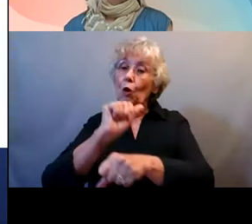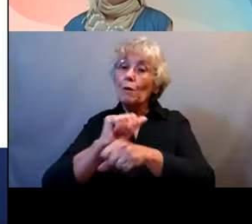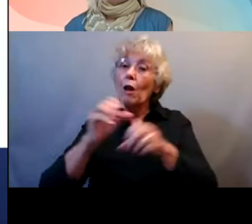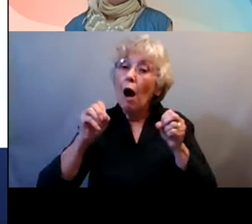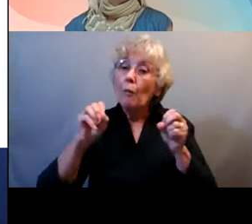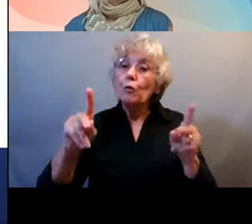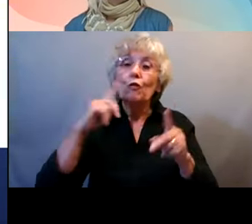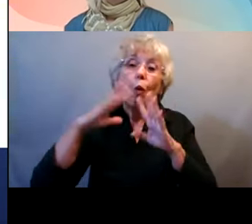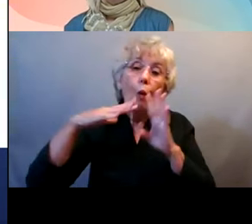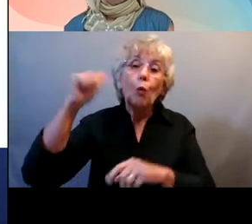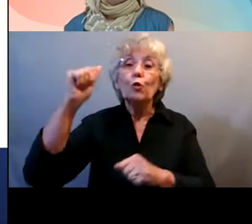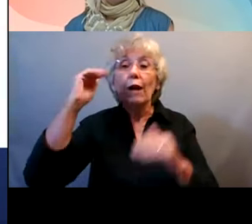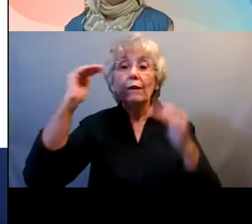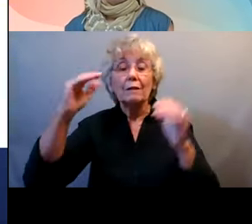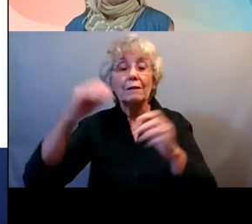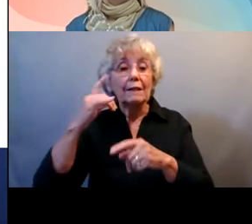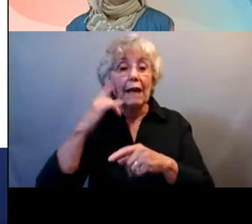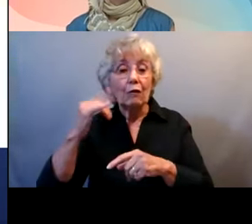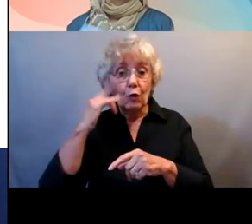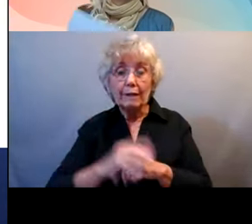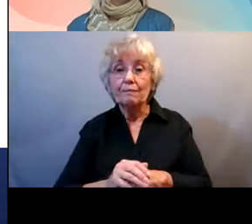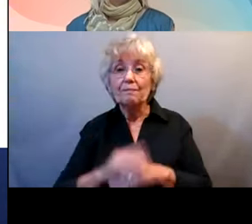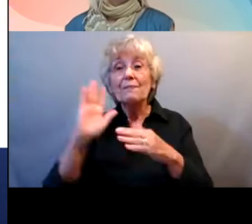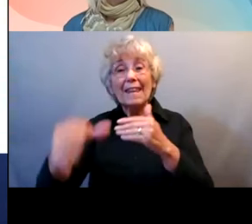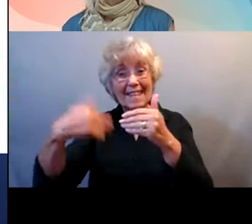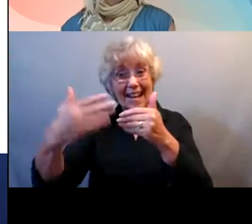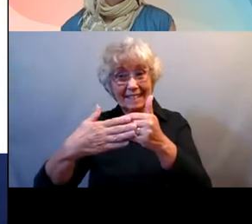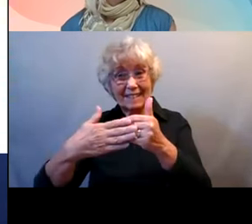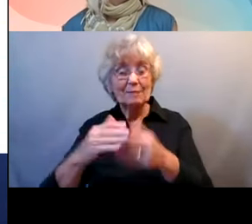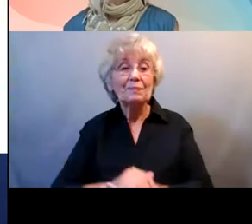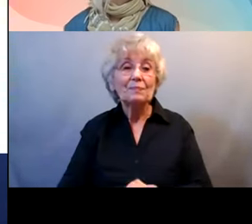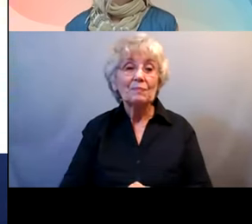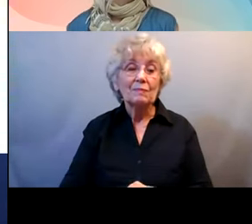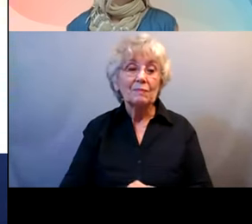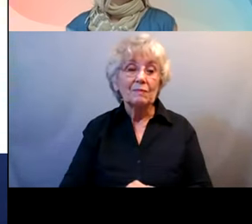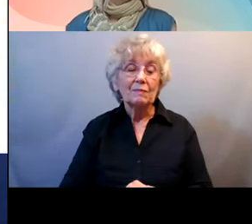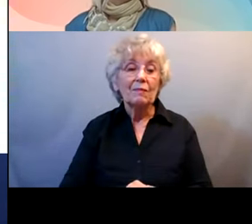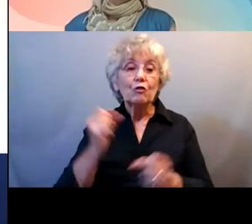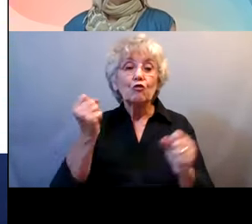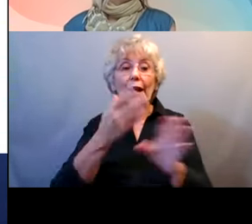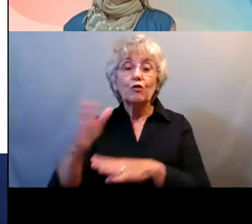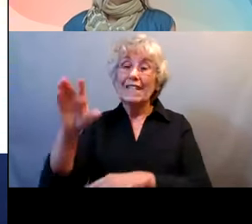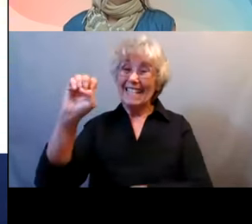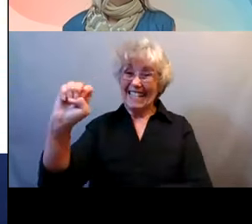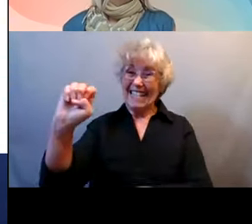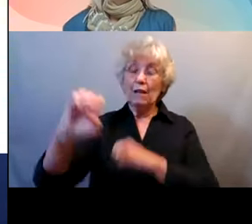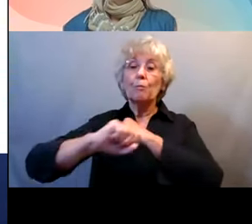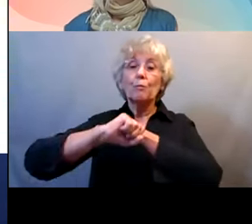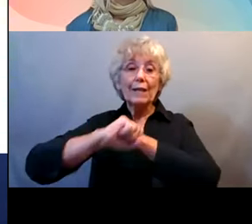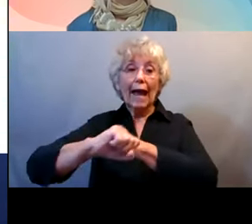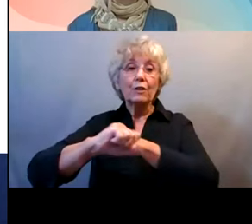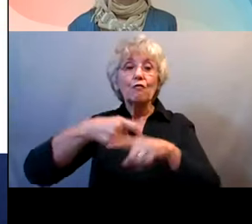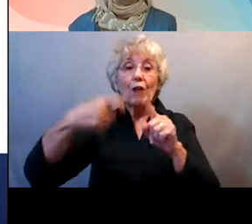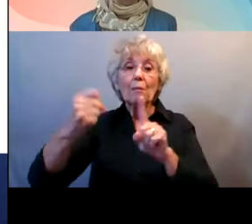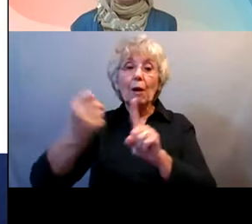in California. Next slide. Let's see, strategy E, protection from